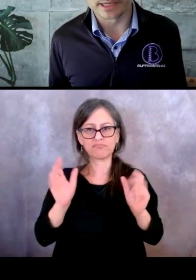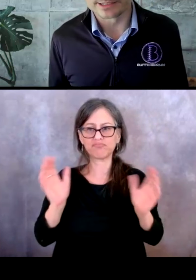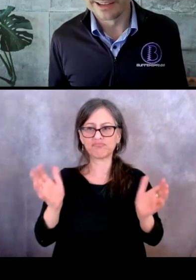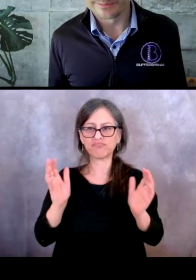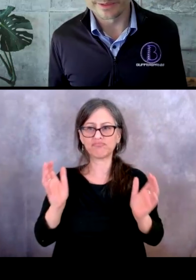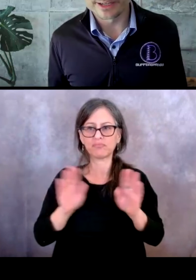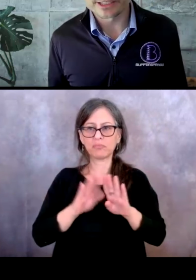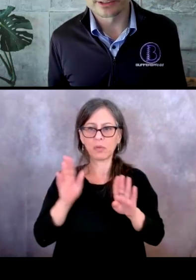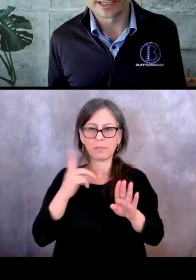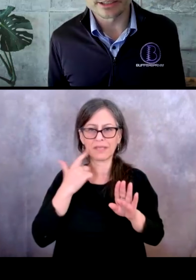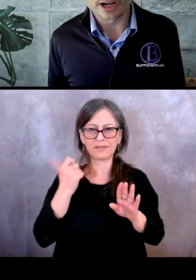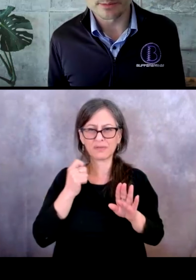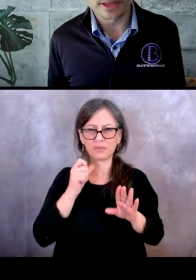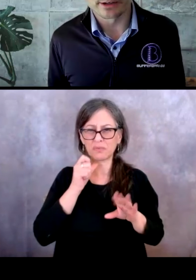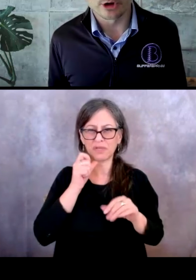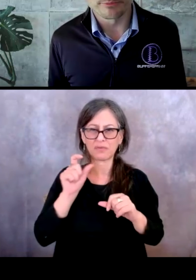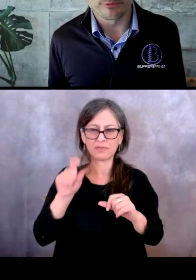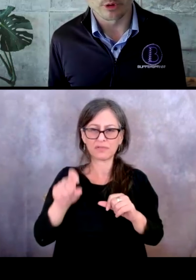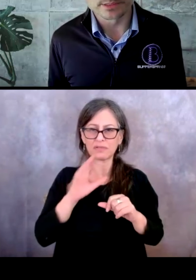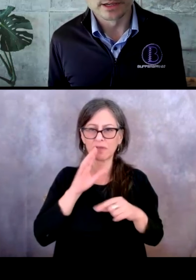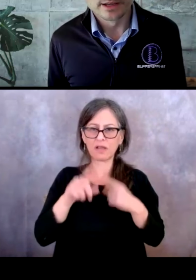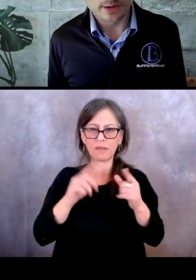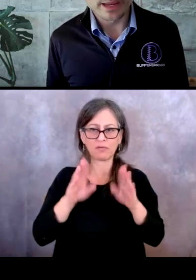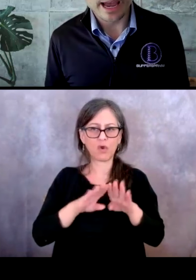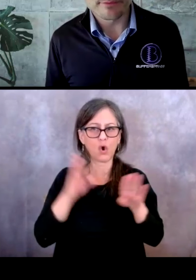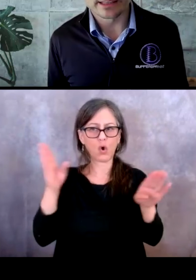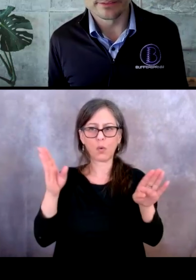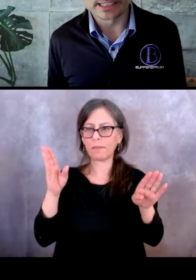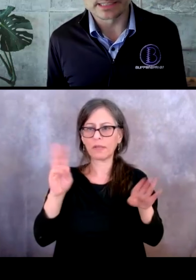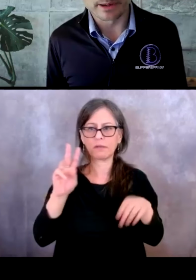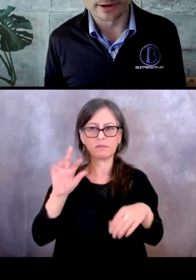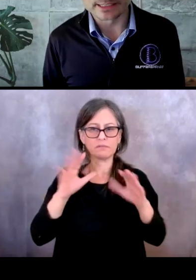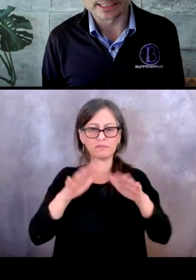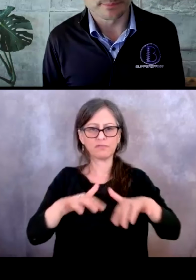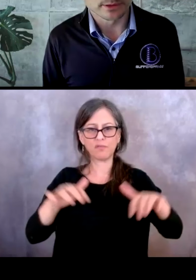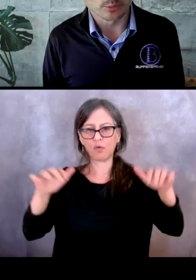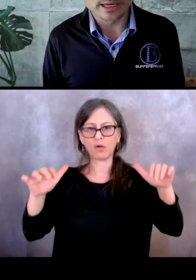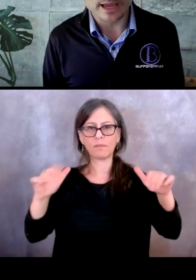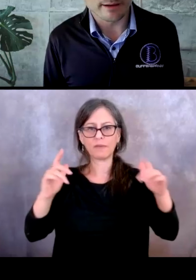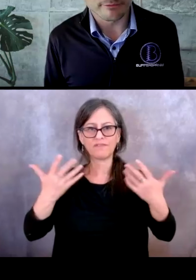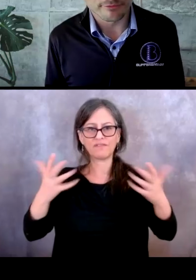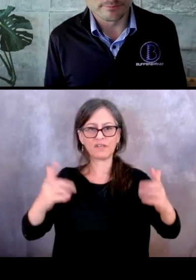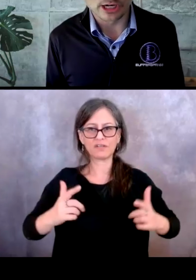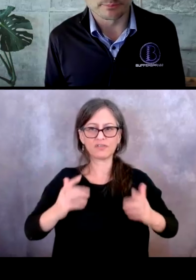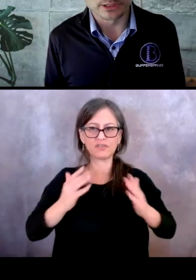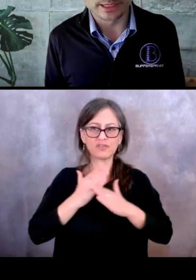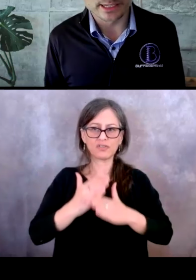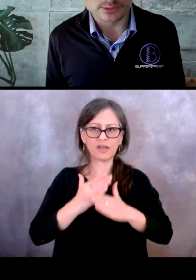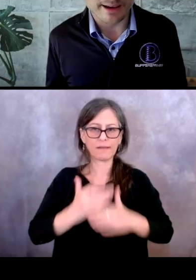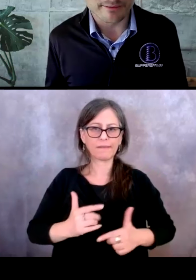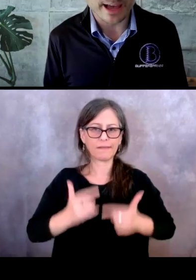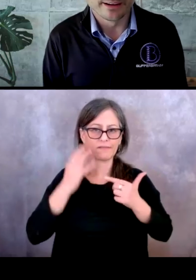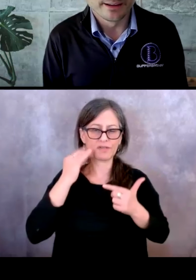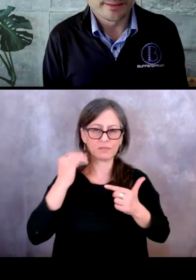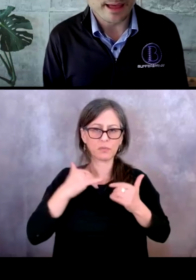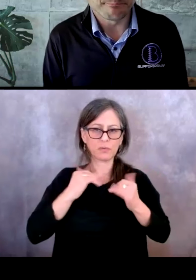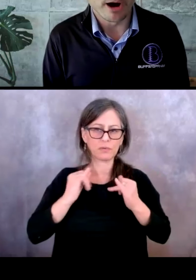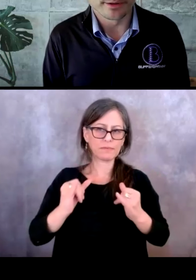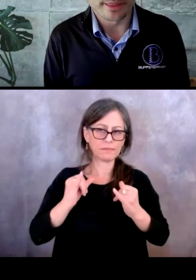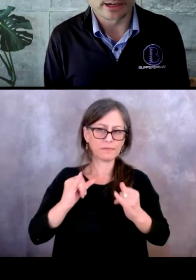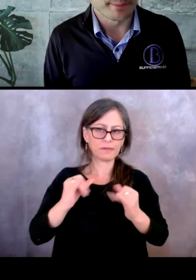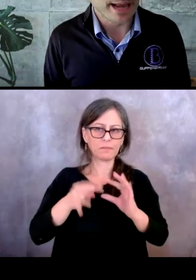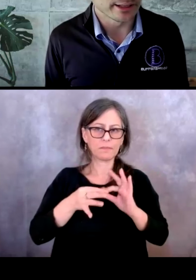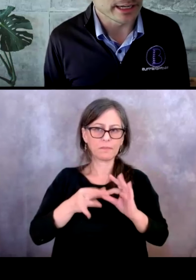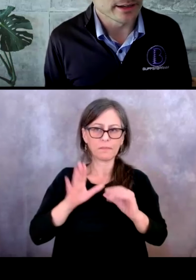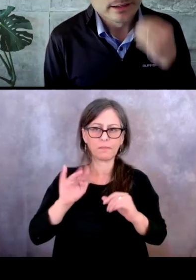about it because we don't necessarily get to talk about that in open forums. And we have that lived experience and something that we have shared between us. We have that